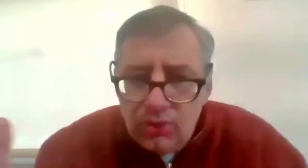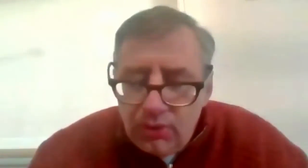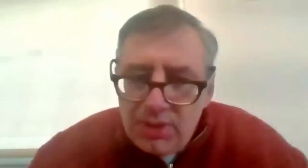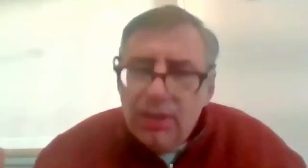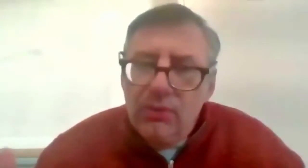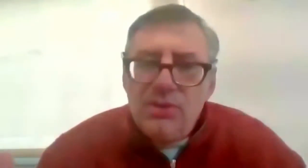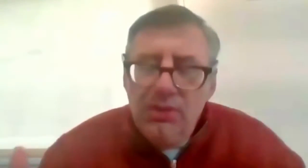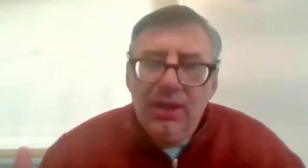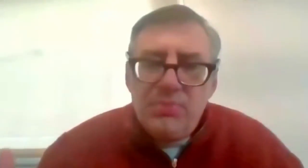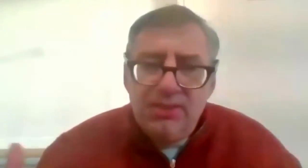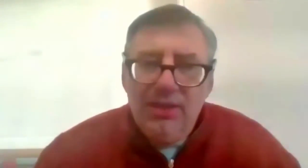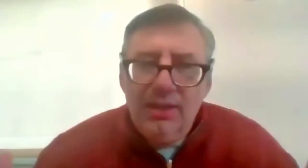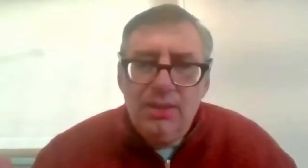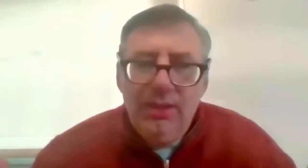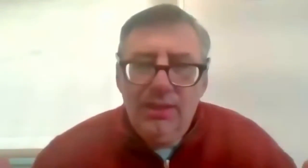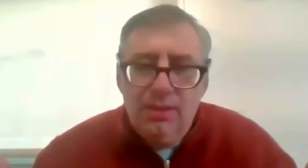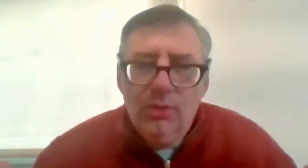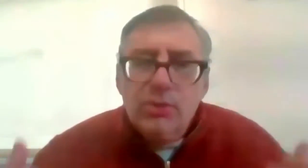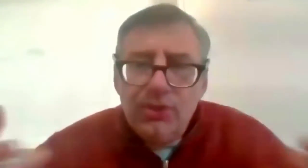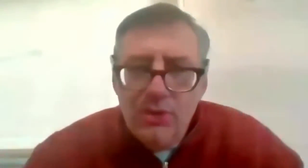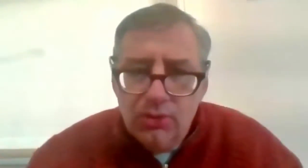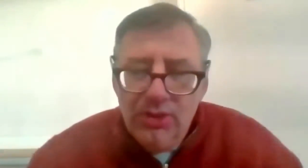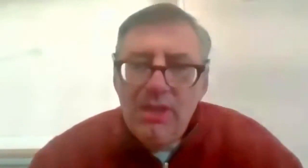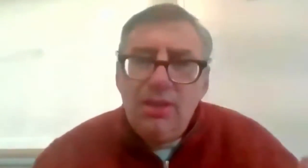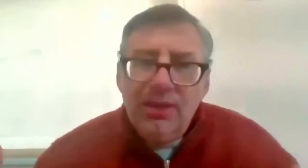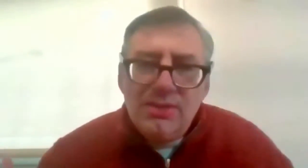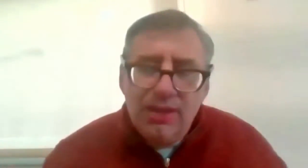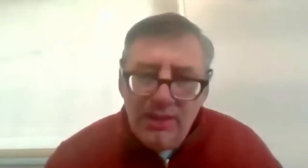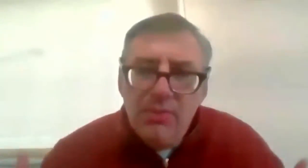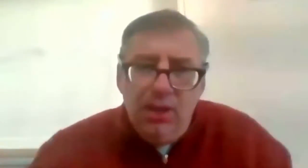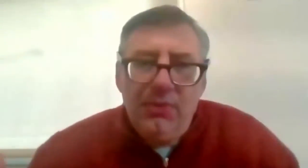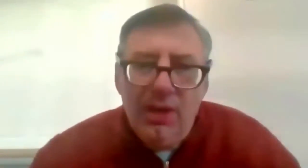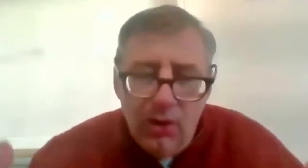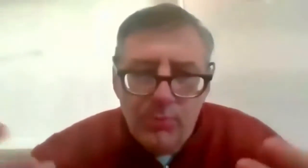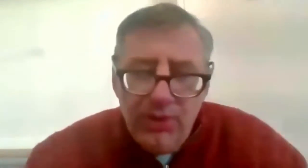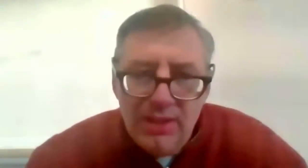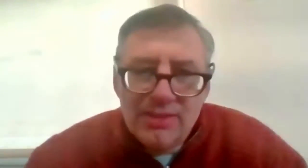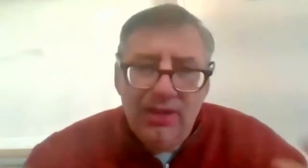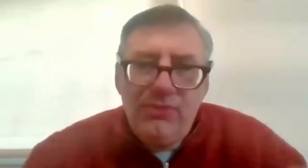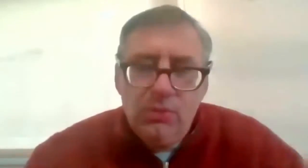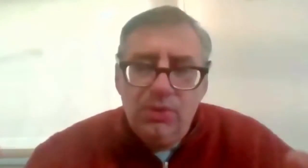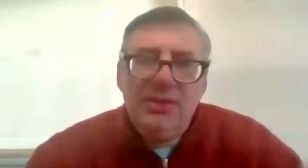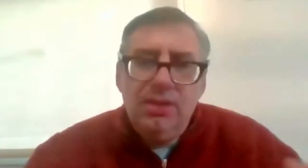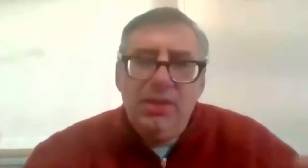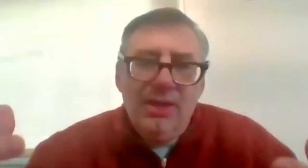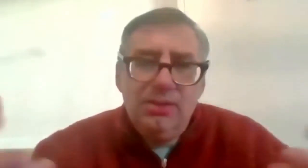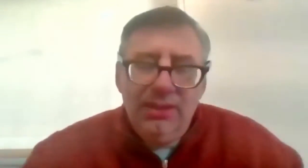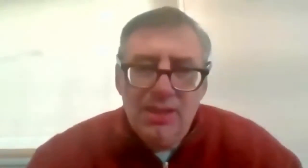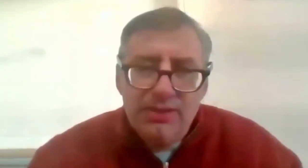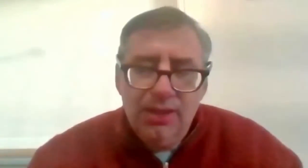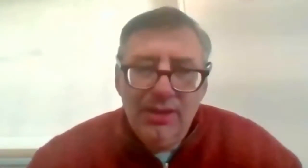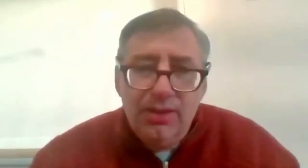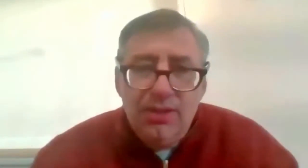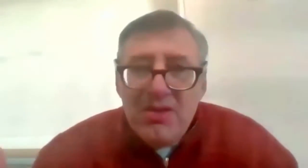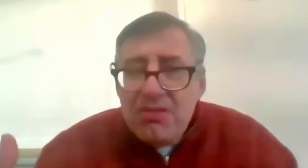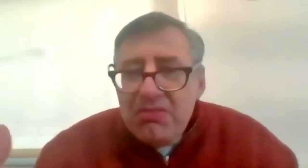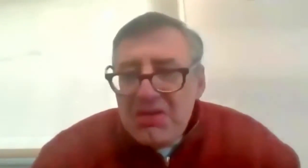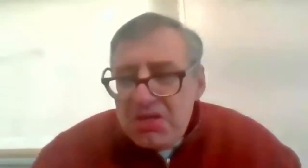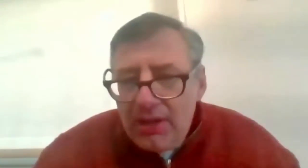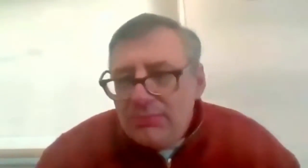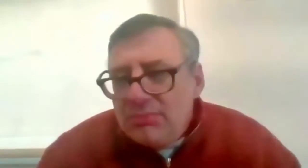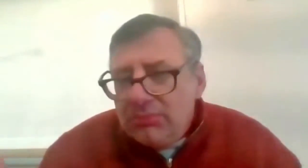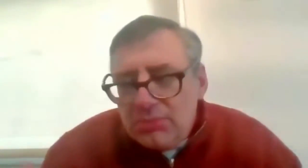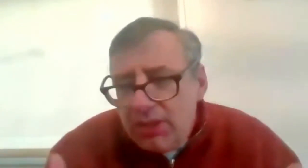renowned individuals that would render void the ability to oppose that, and those